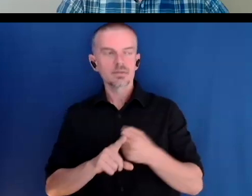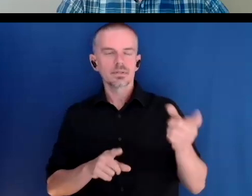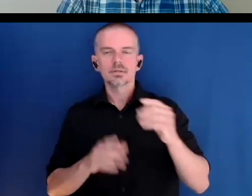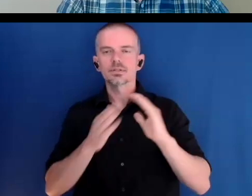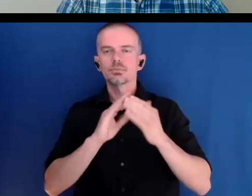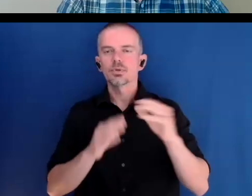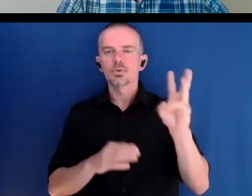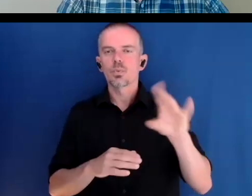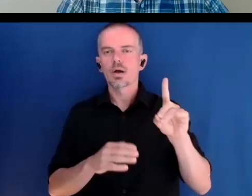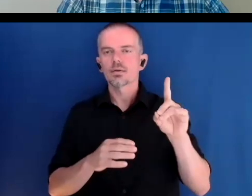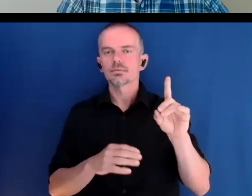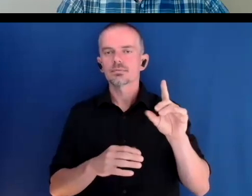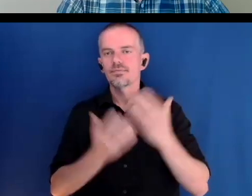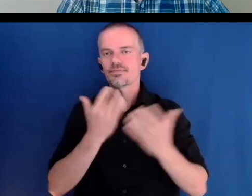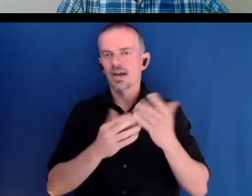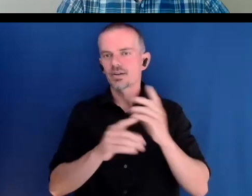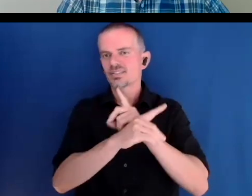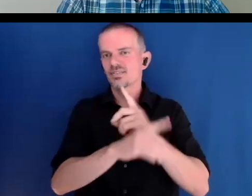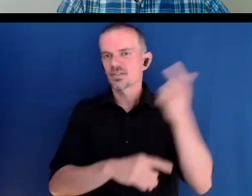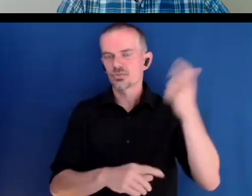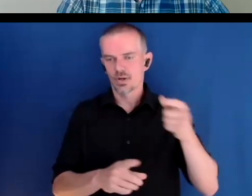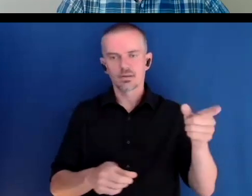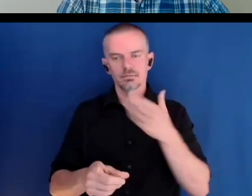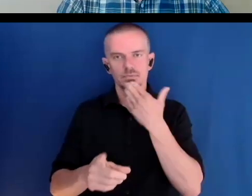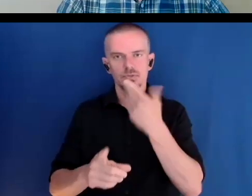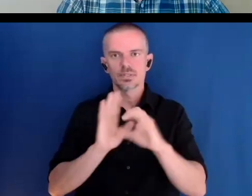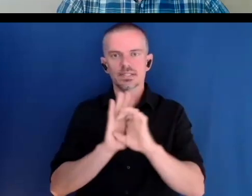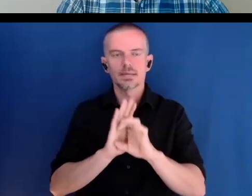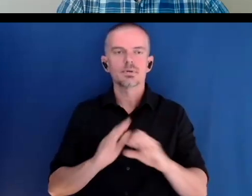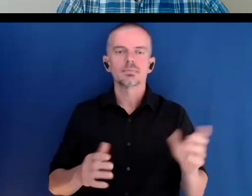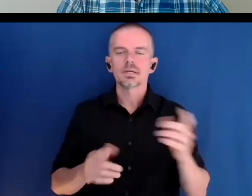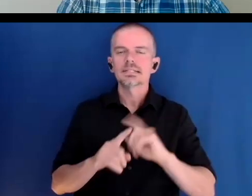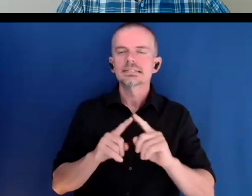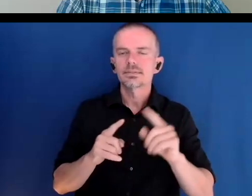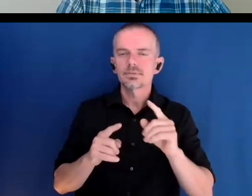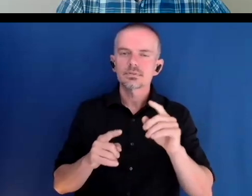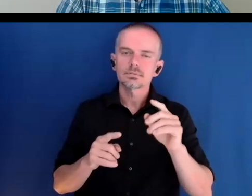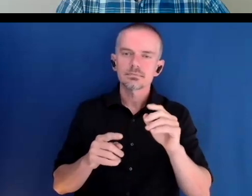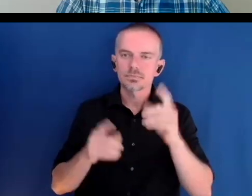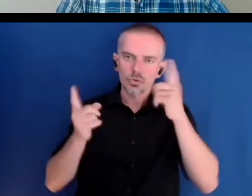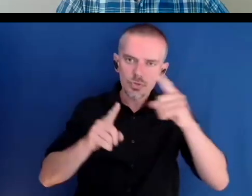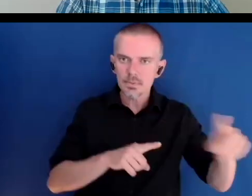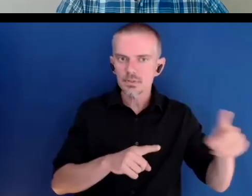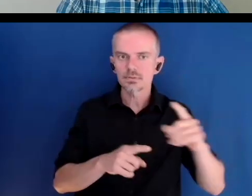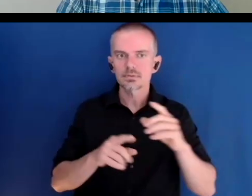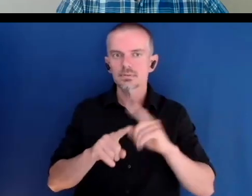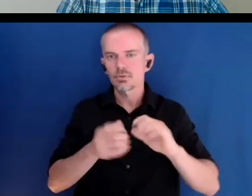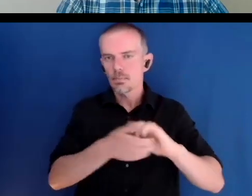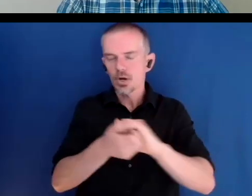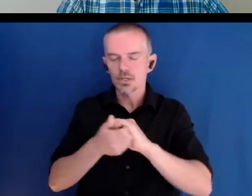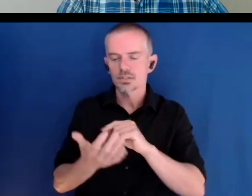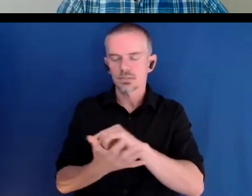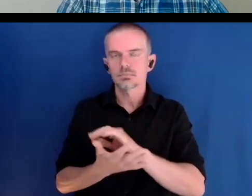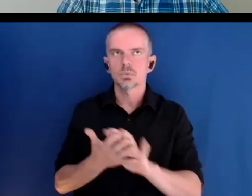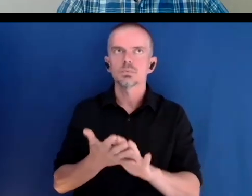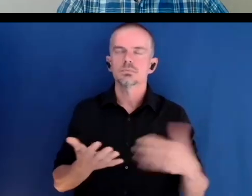taking notes on like not only the difference between these tools, but the different relationships and how they're approached is just important for partners to know